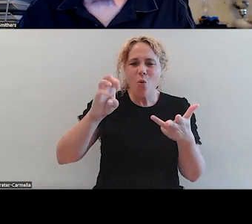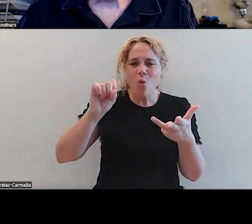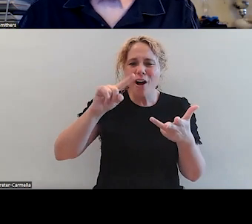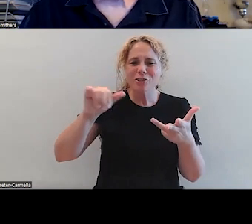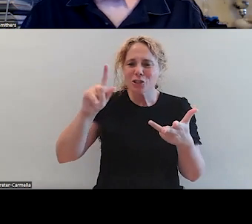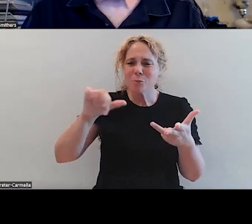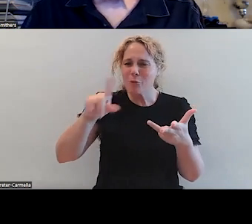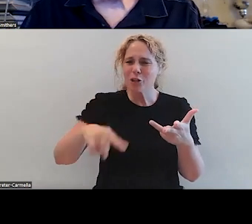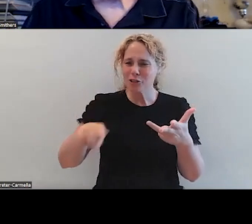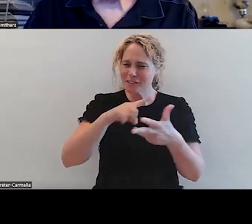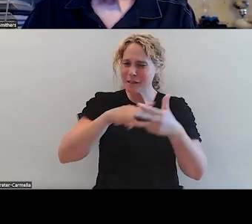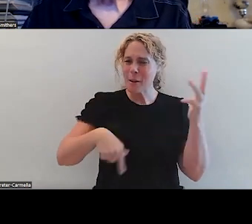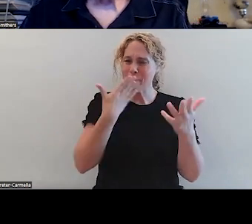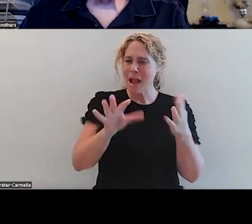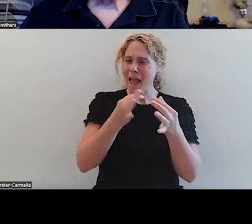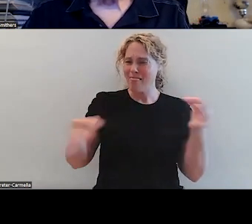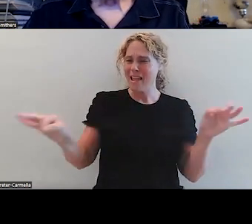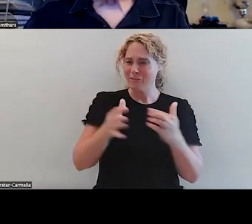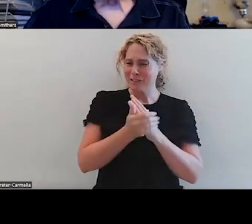the pronunciation. Not a problem.